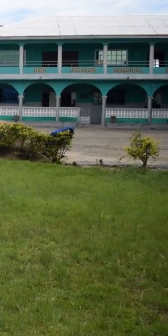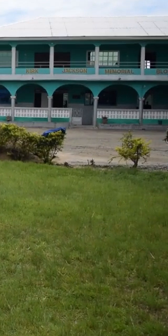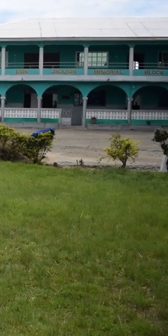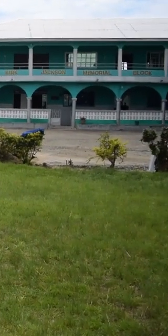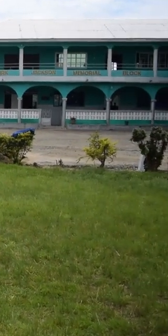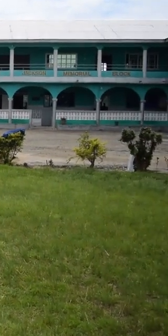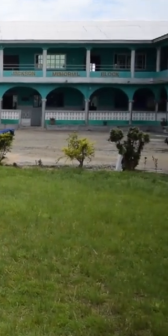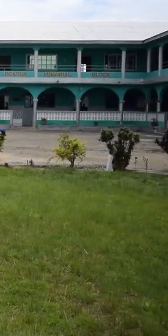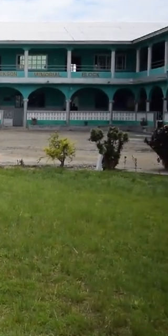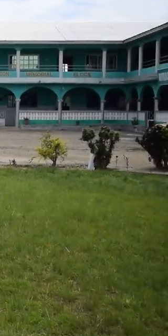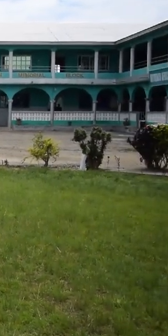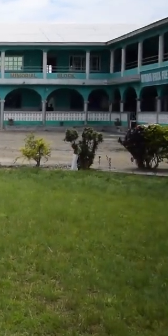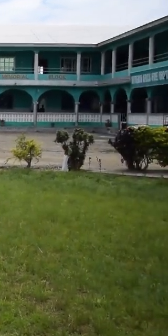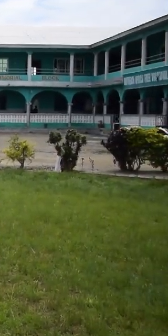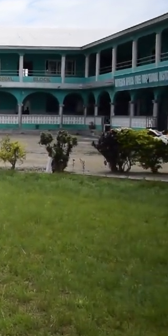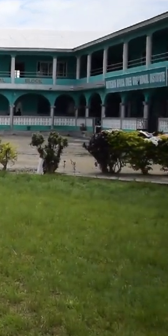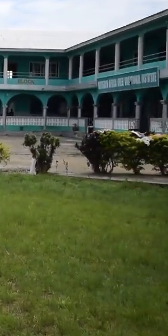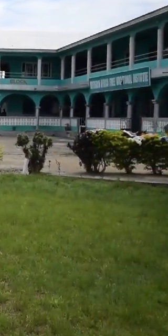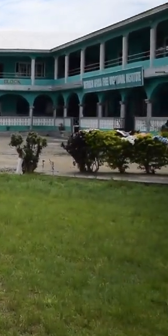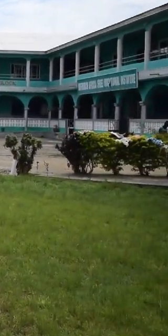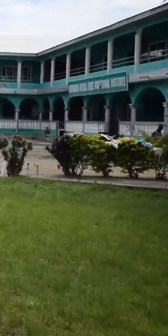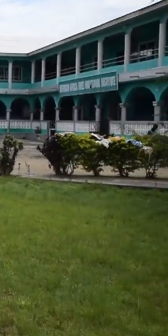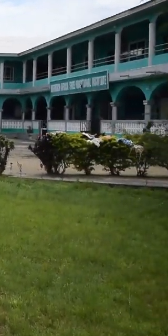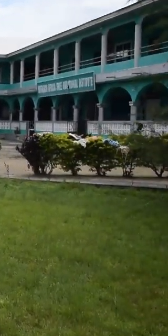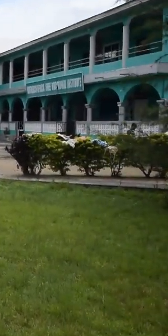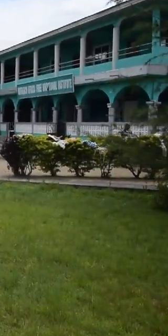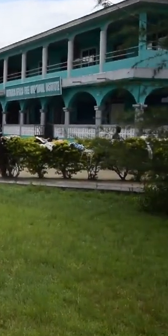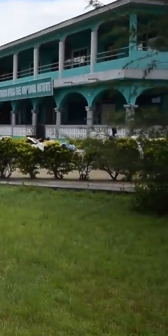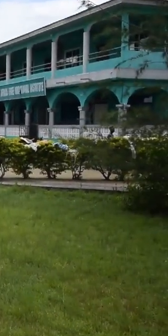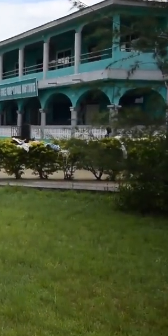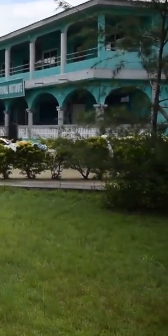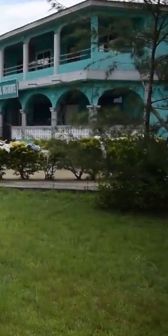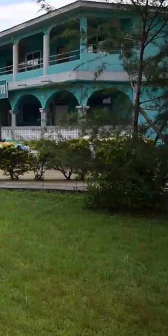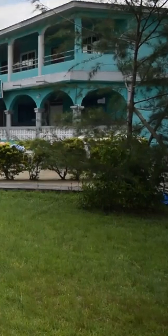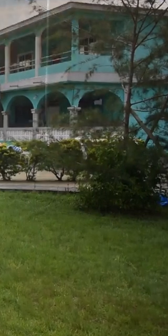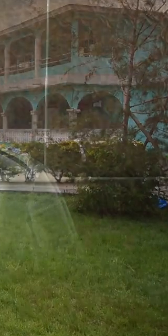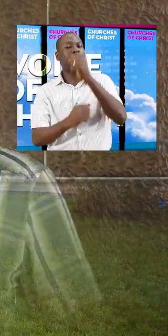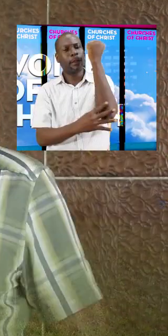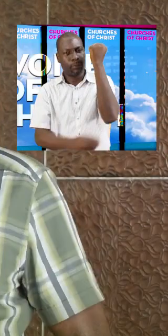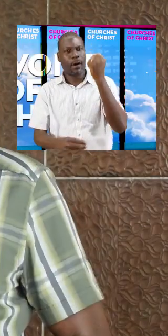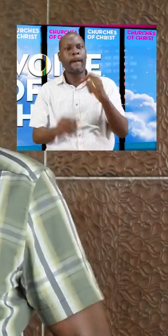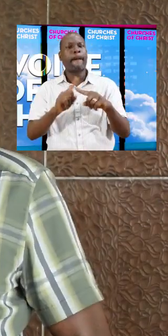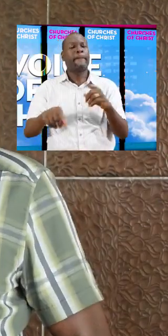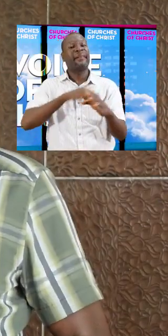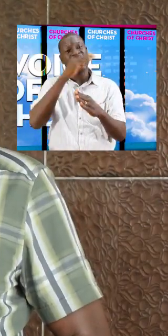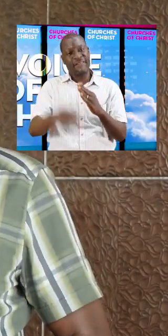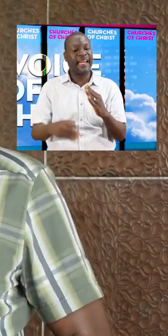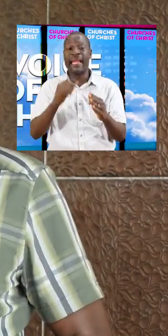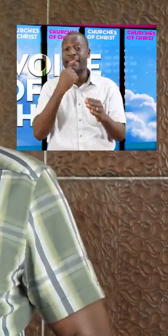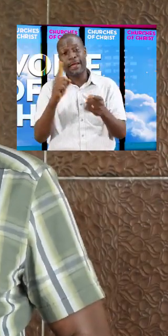mu a. Obadom yen, obeboa yen ame atumi de aboa ahiafo ensoso. Na de atwato ame ka kire wo ene